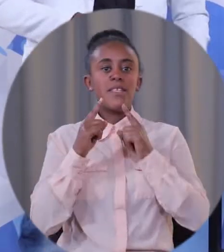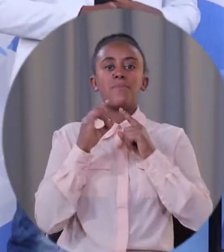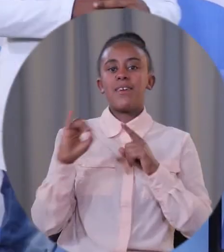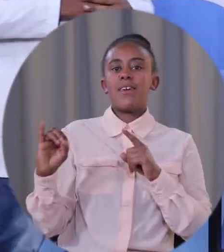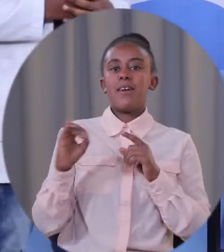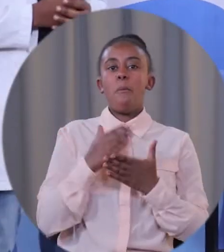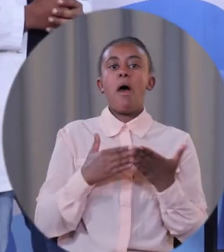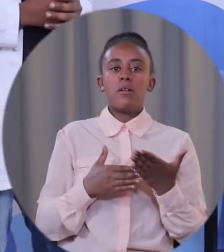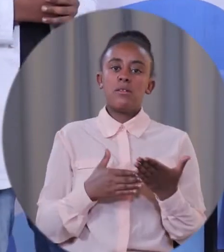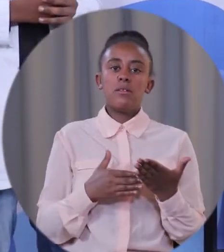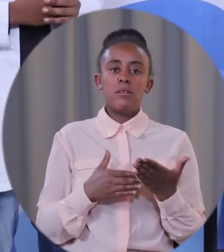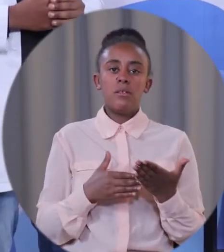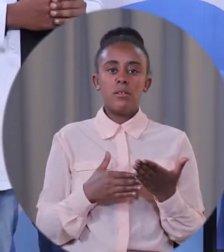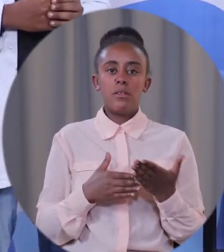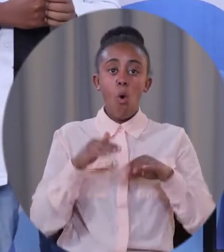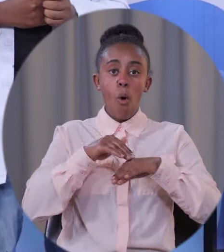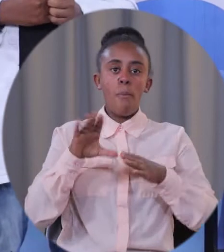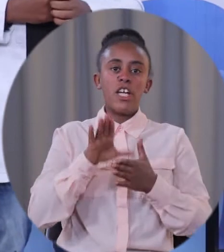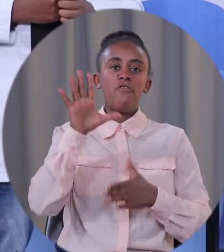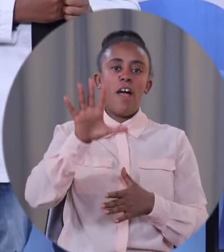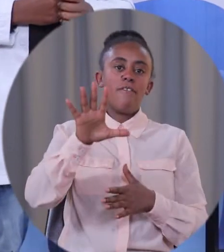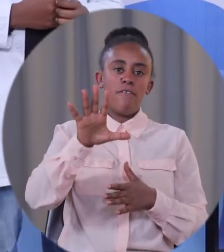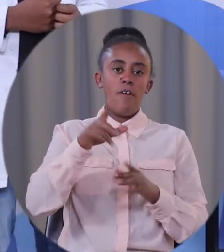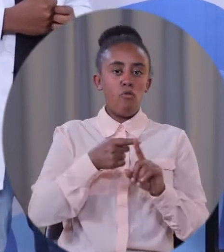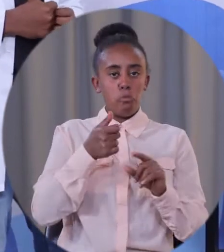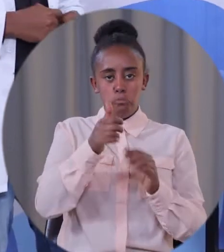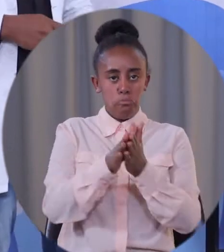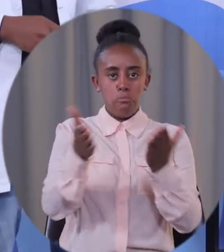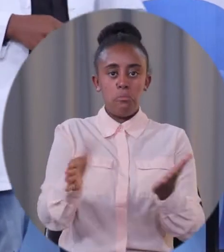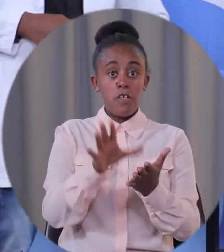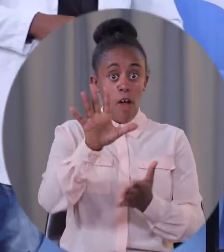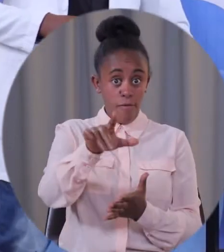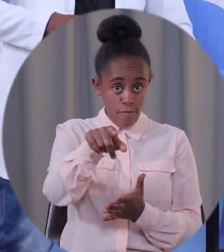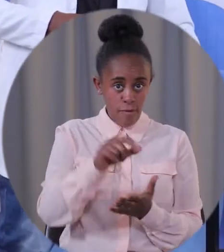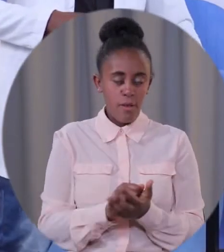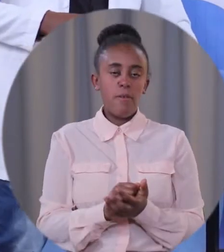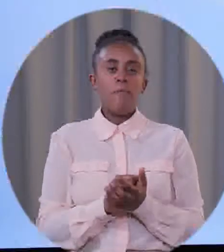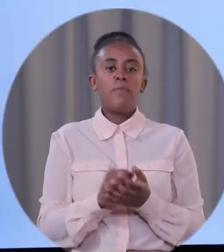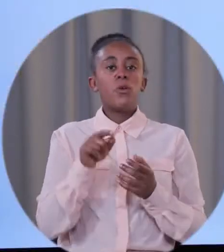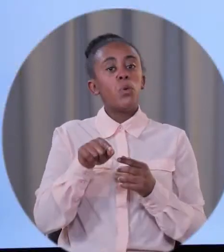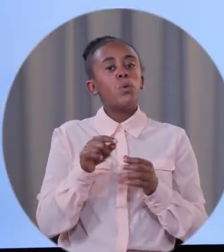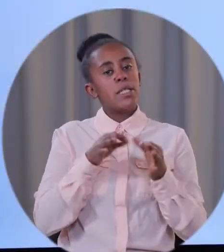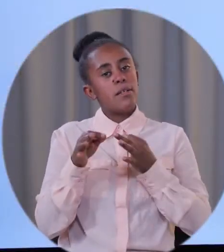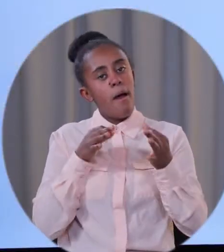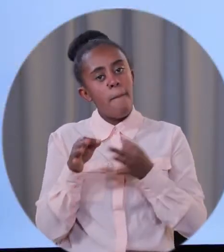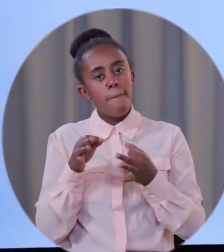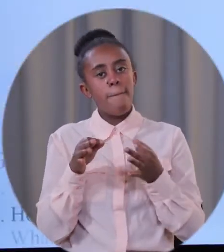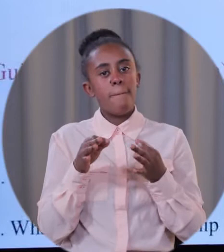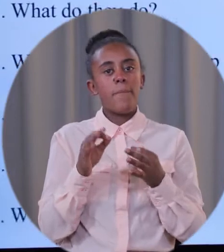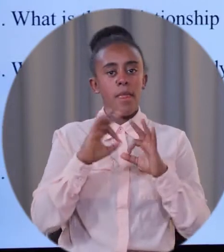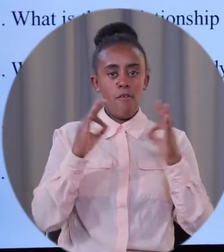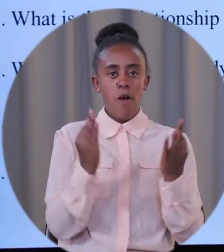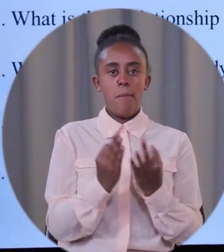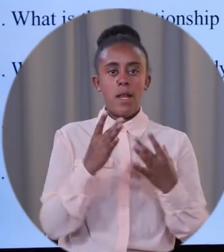is on page 5 from your textbook. Under this, we describe